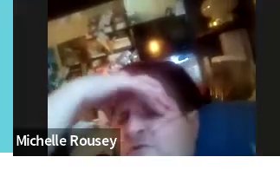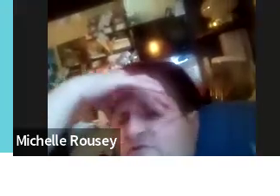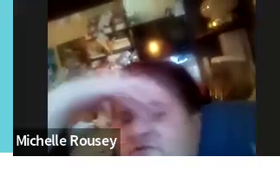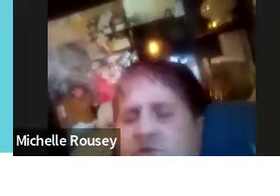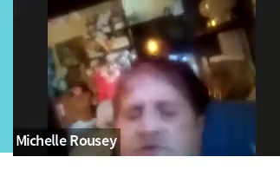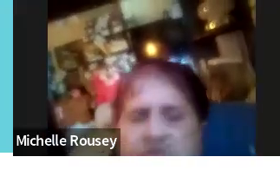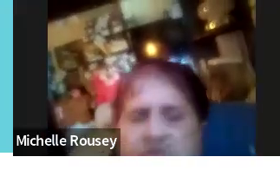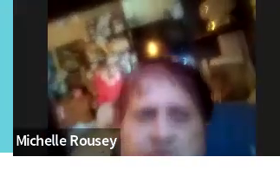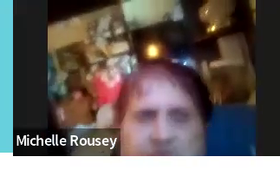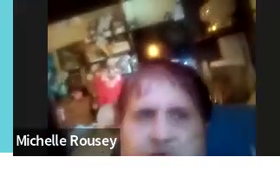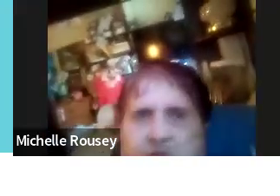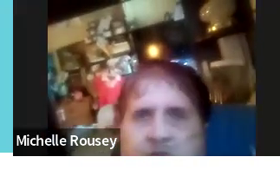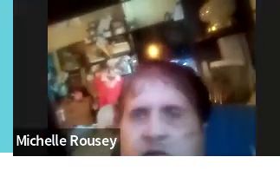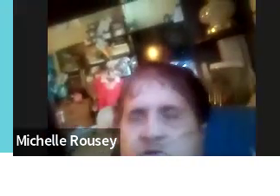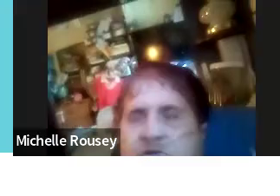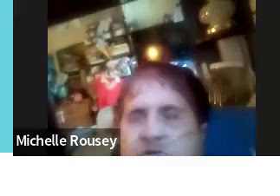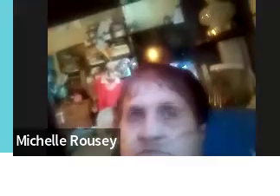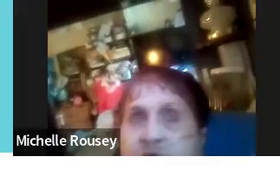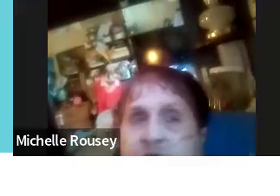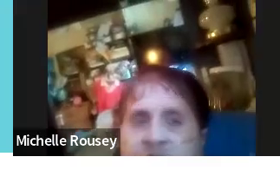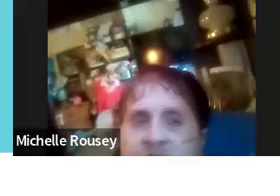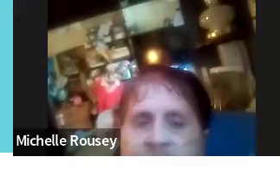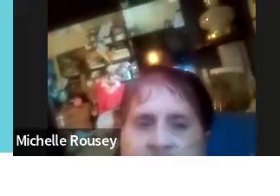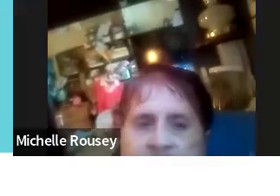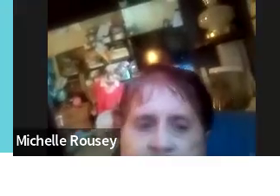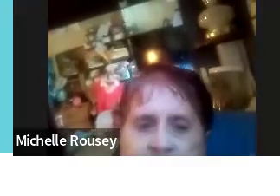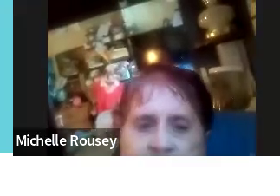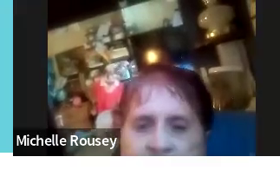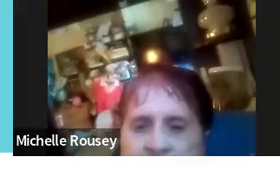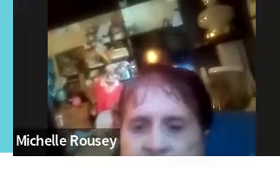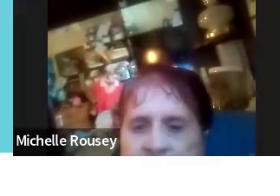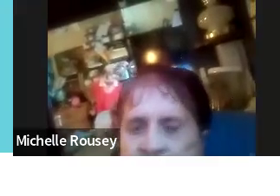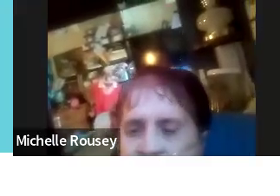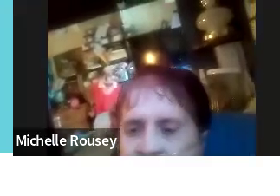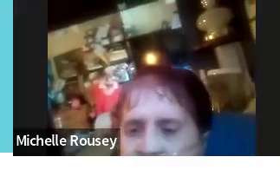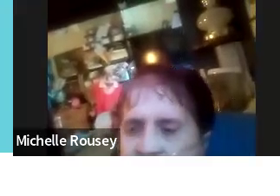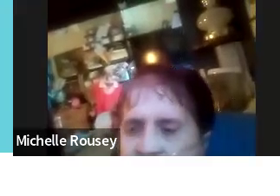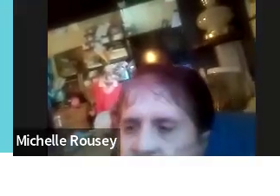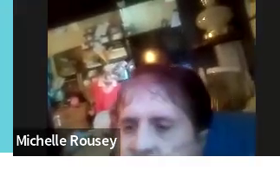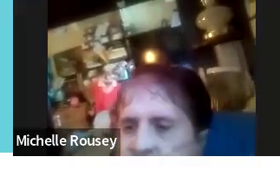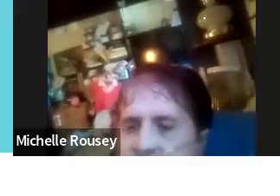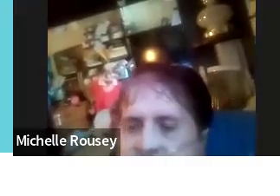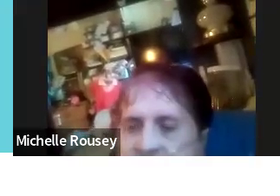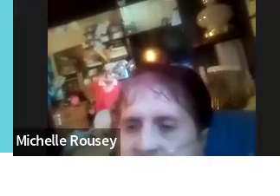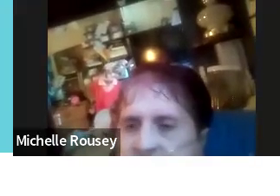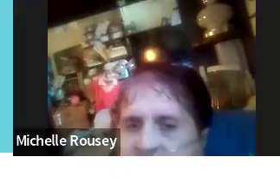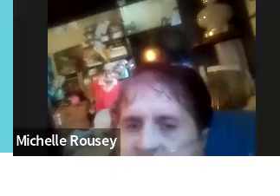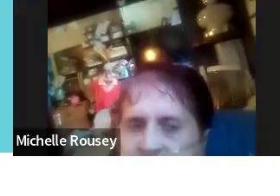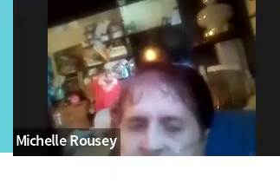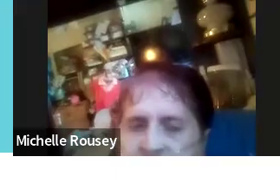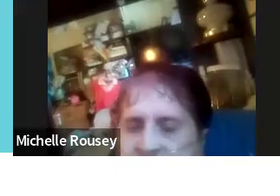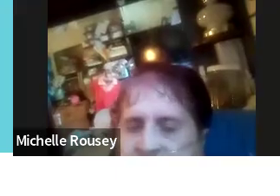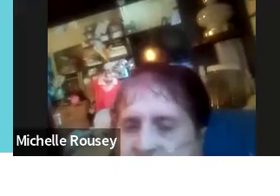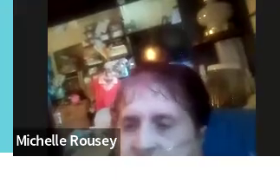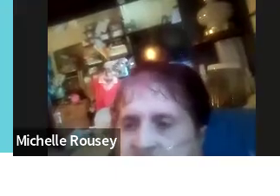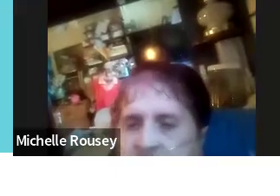there were focus groups, and I'm not sure if it was with CAPSI or with Caltrans, that I